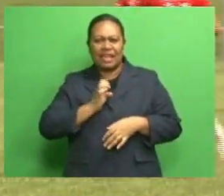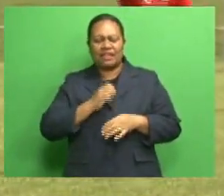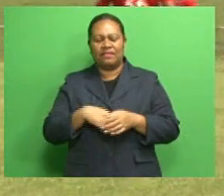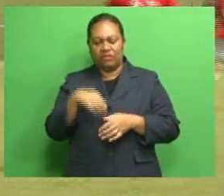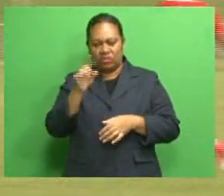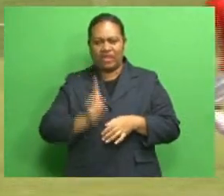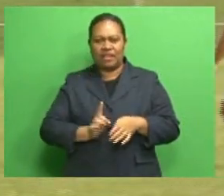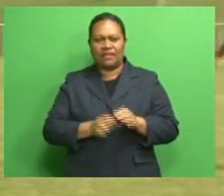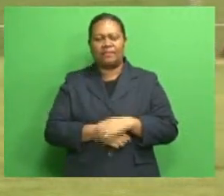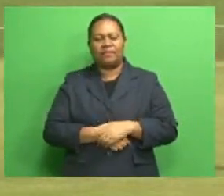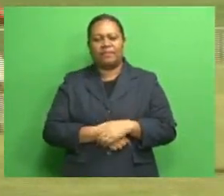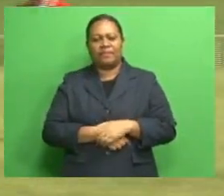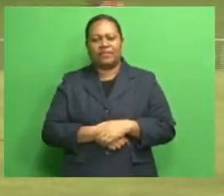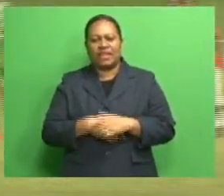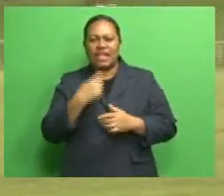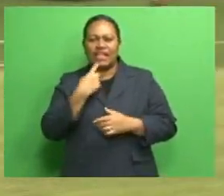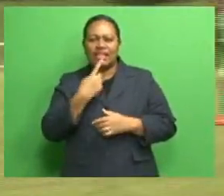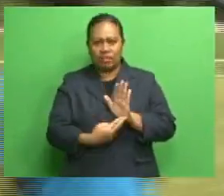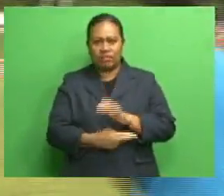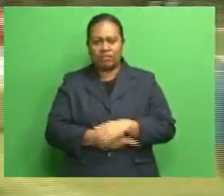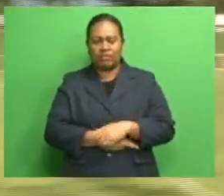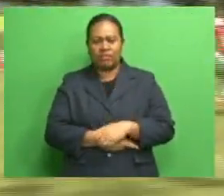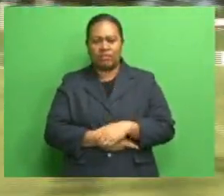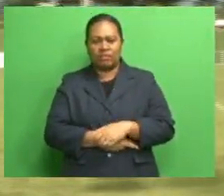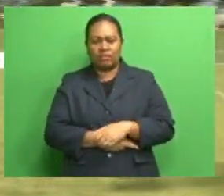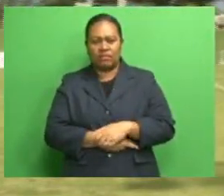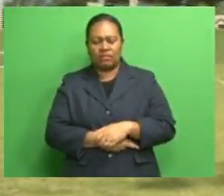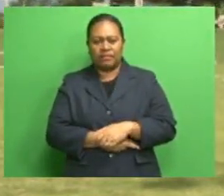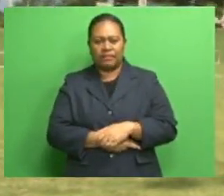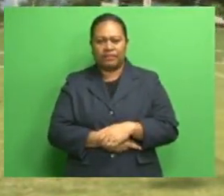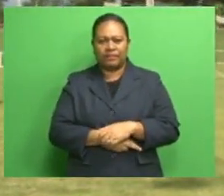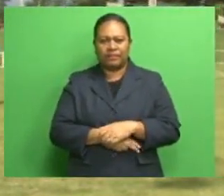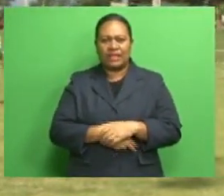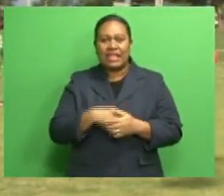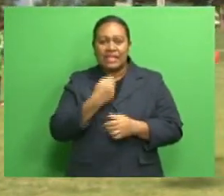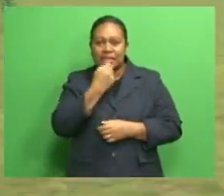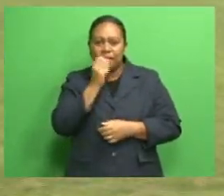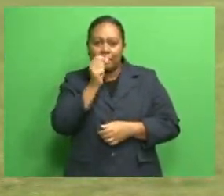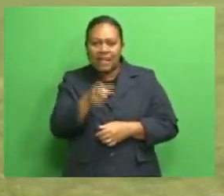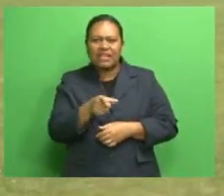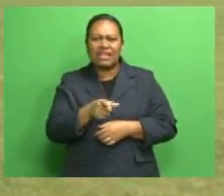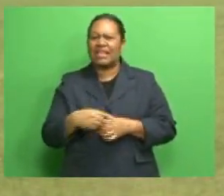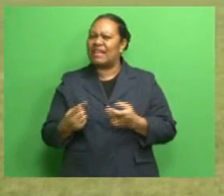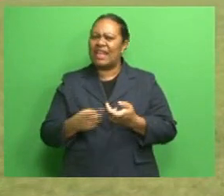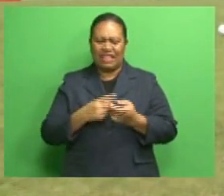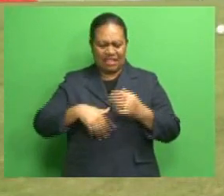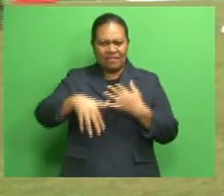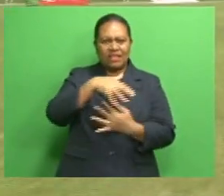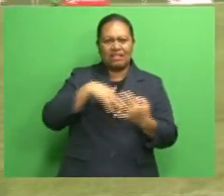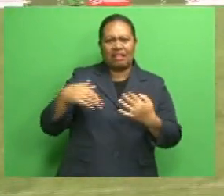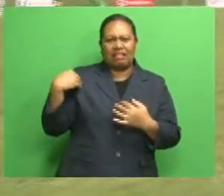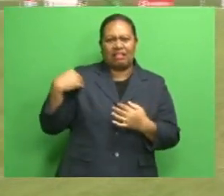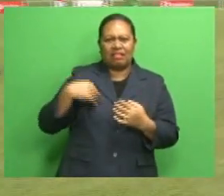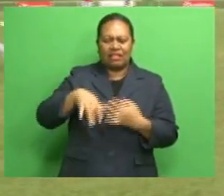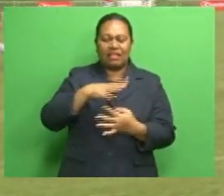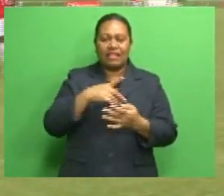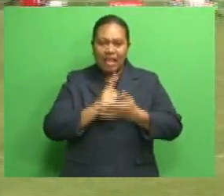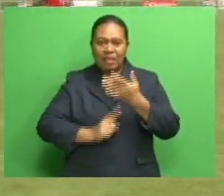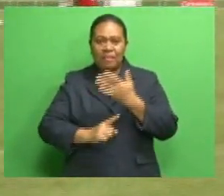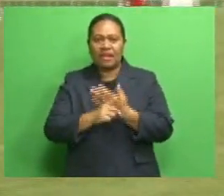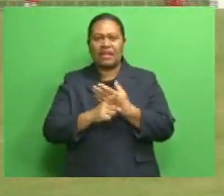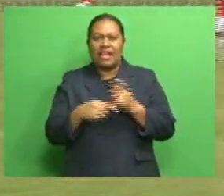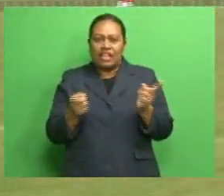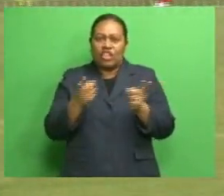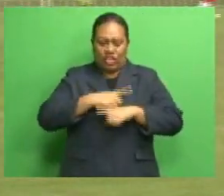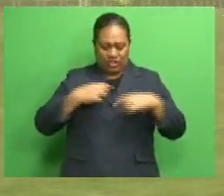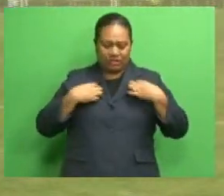Yusuf. Yusuf says rules such as the ban on spitting, handshakes or any physical contact off the field and the exchange